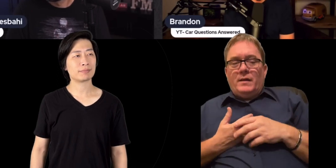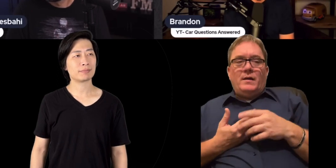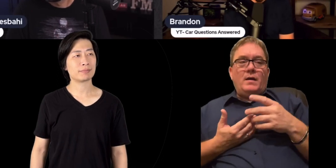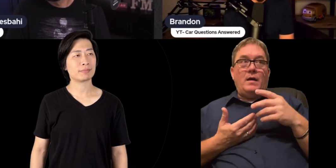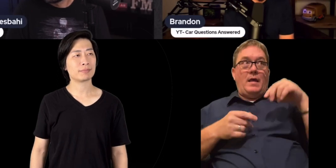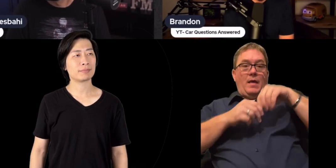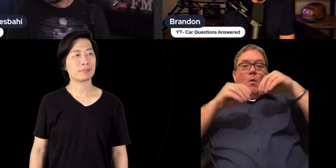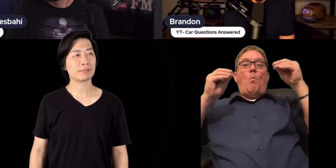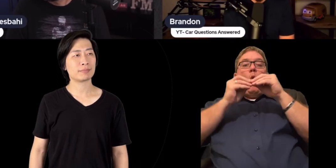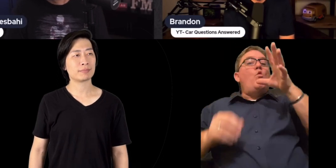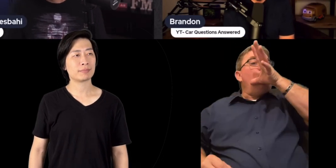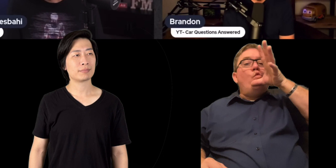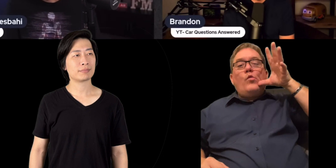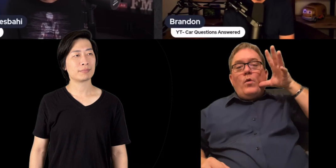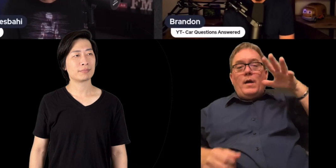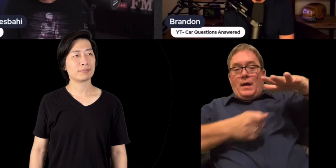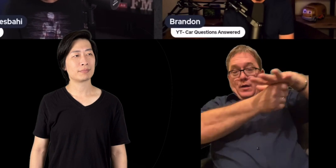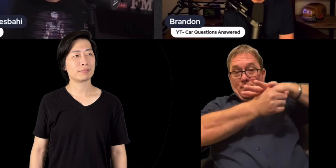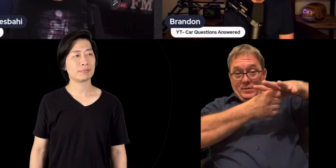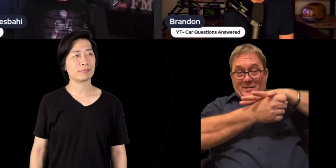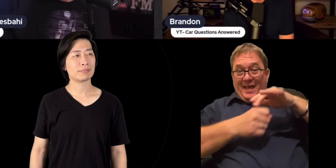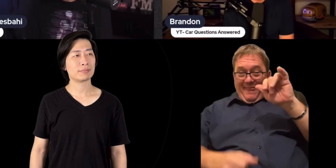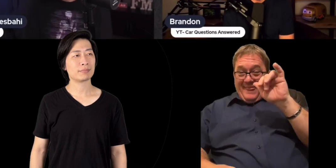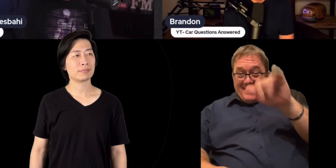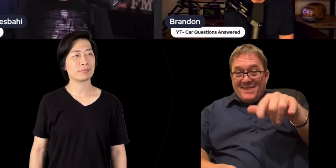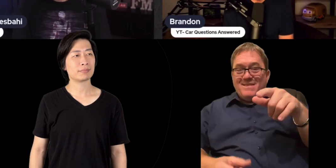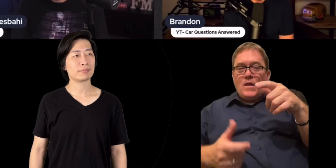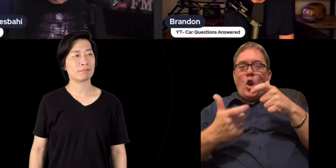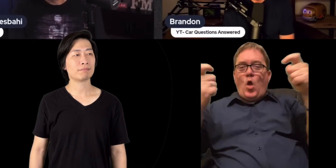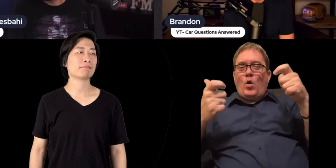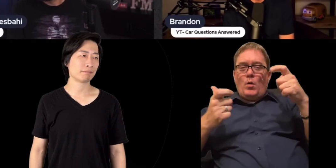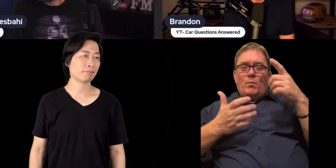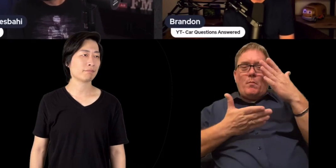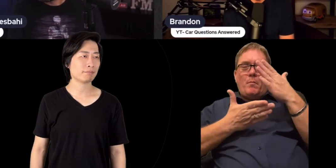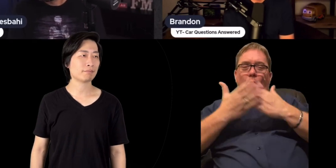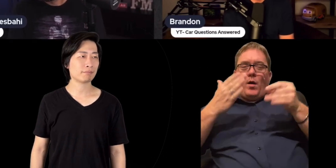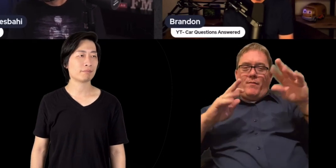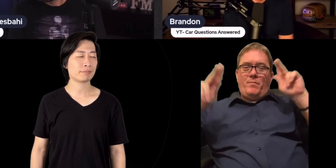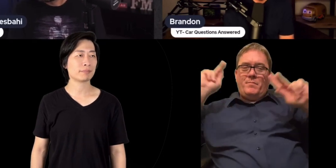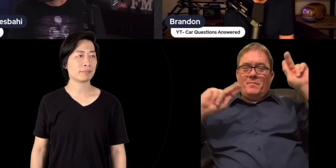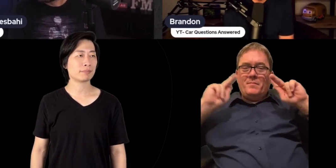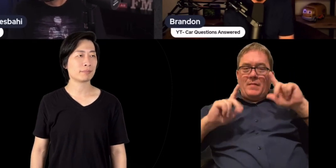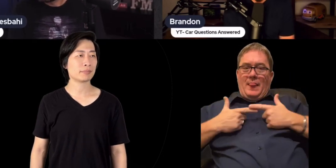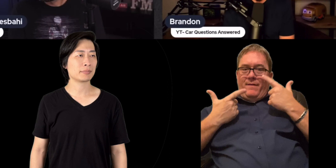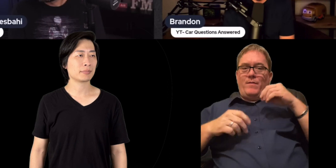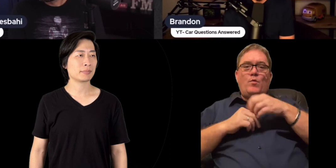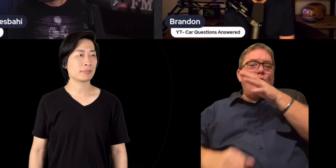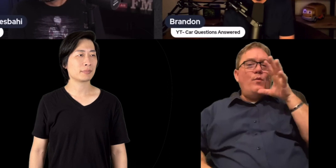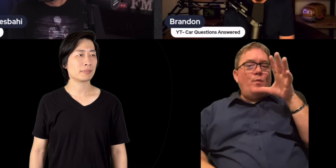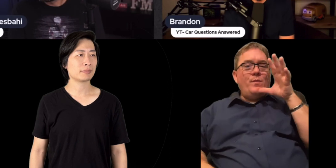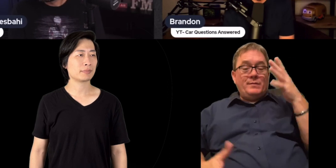rural areas. And that's a large majority of the population. That's where they live.